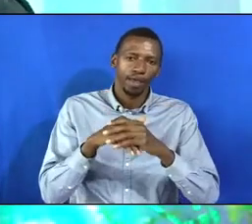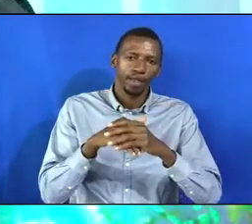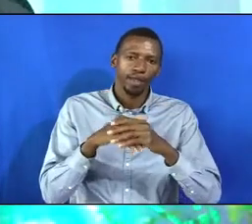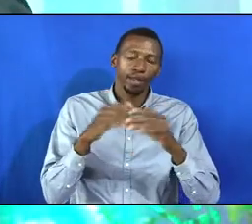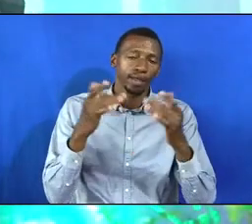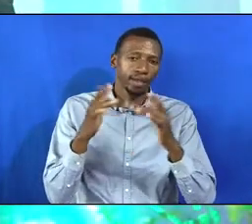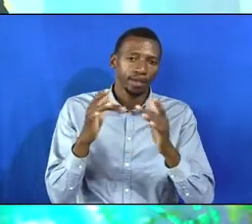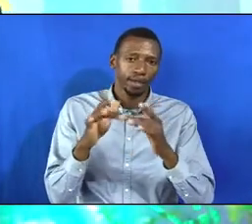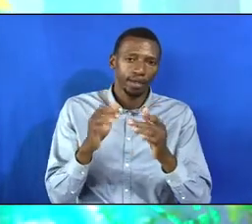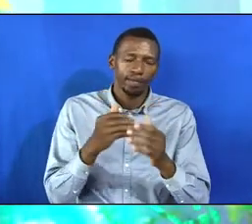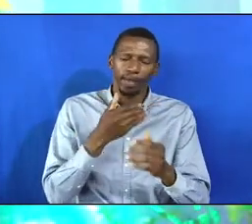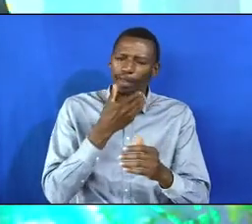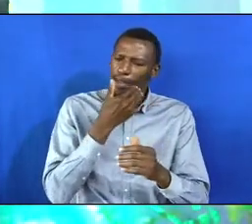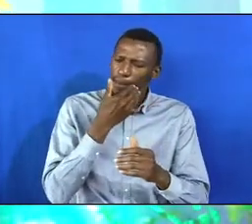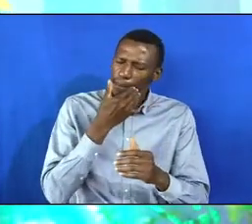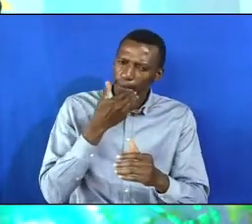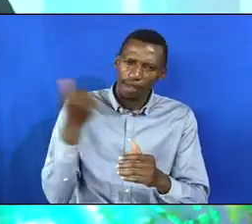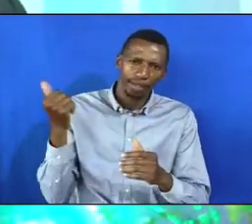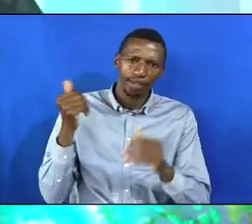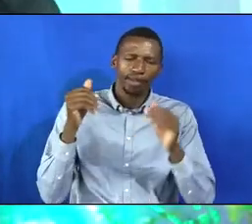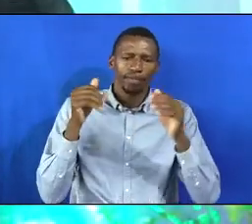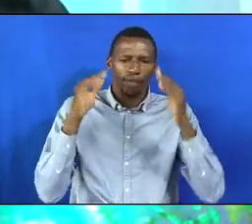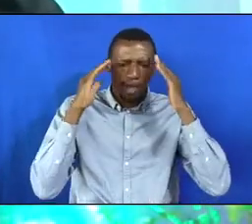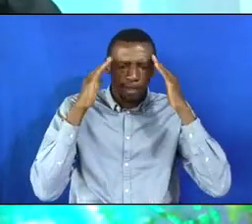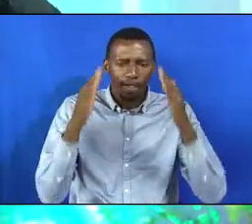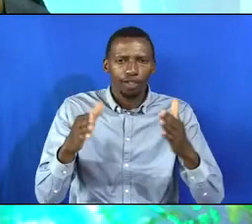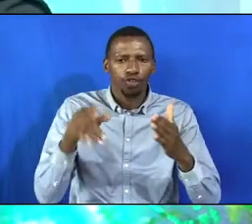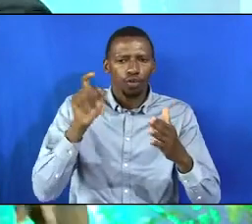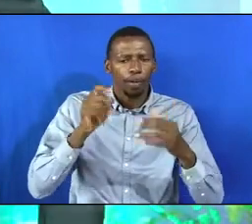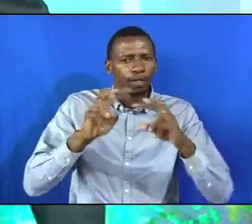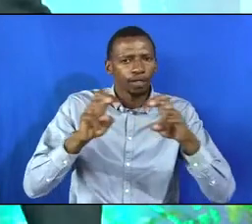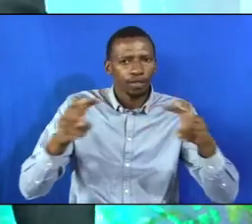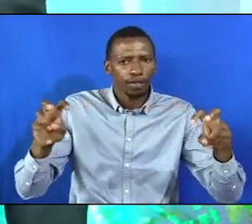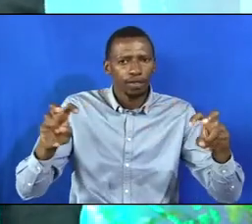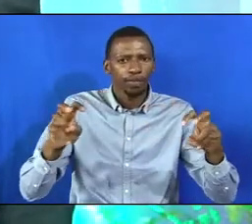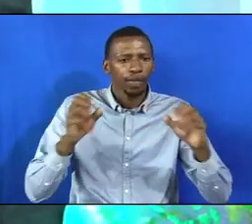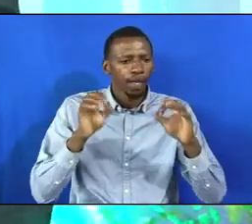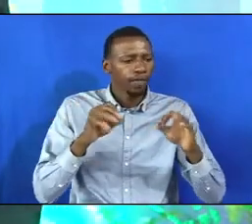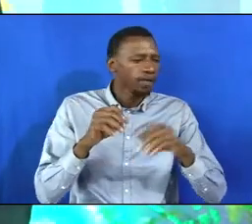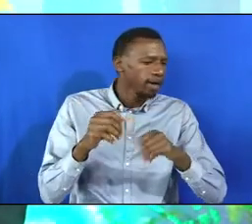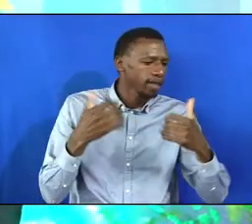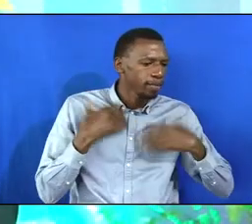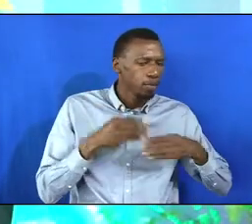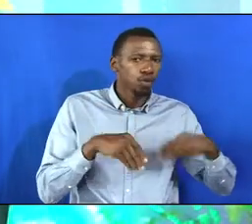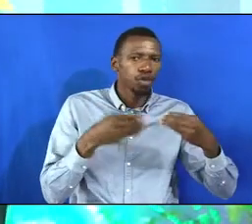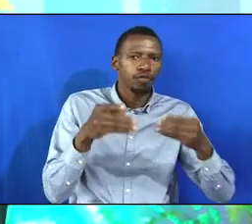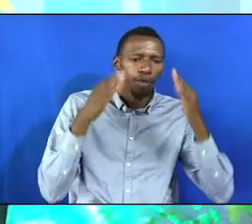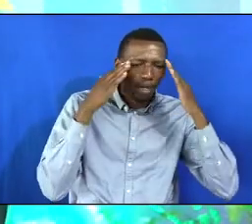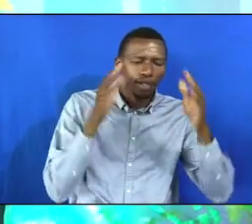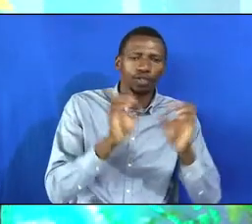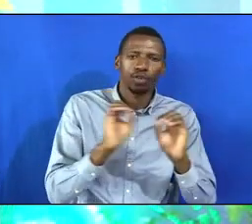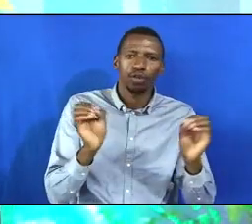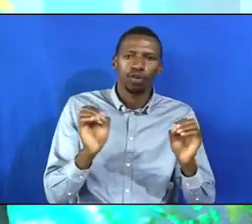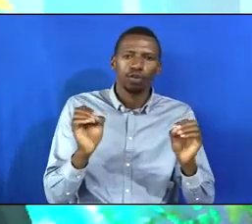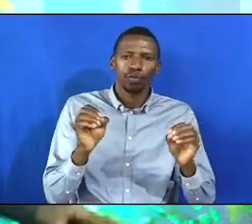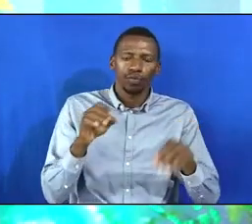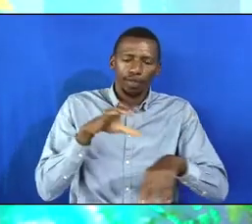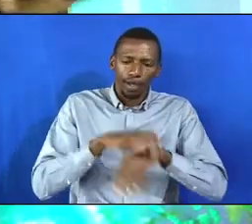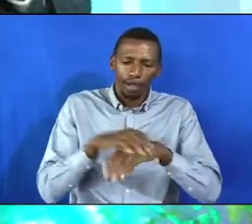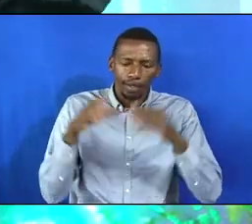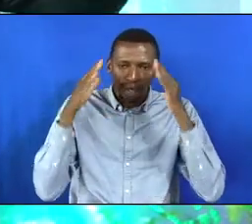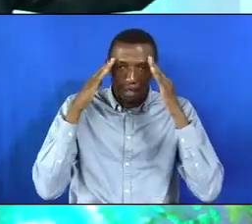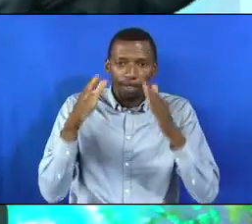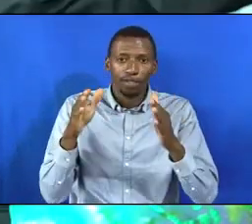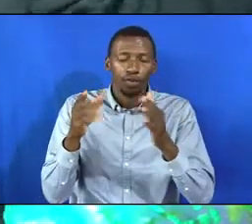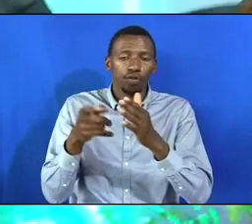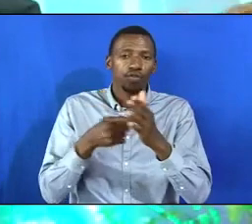seek, even if you don't get attention from anybody else, but you get attention from Jesus, you get attention from God, that